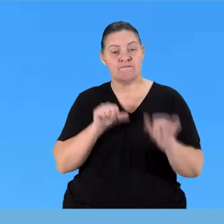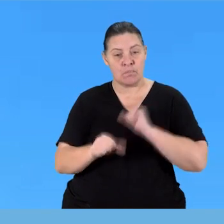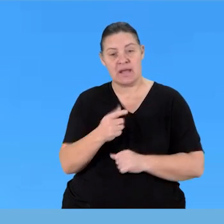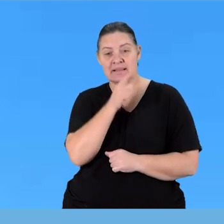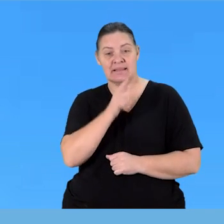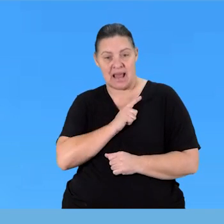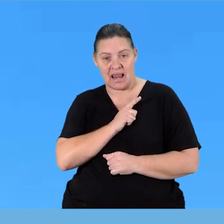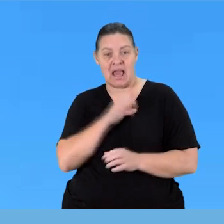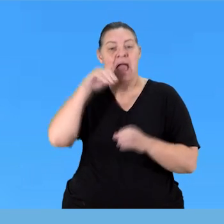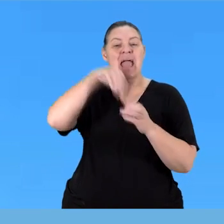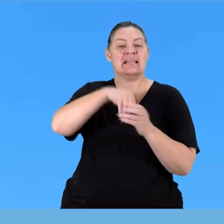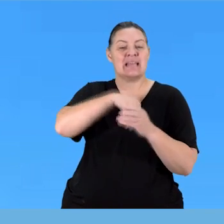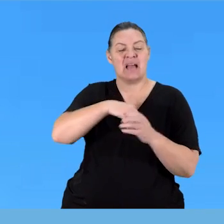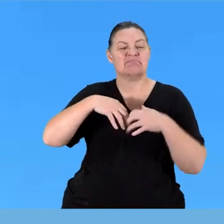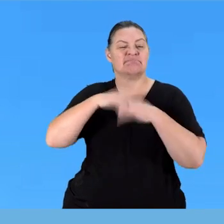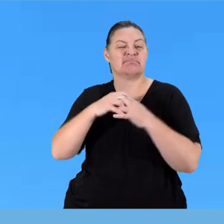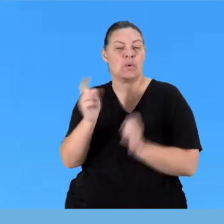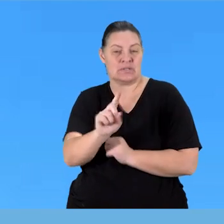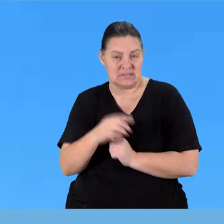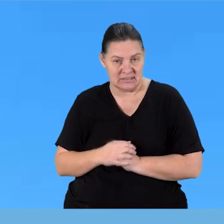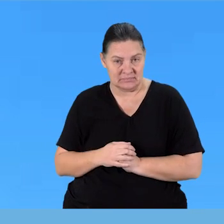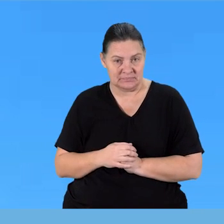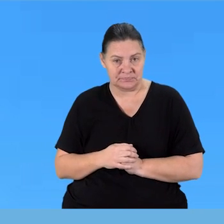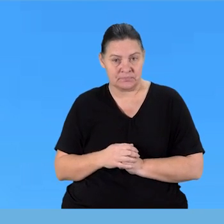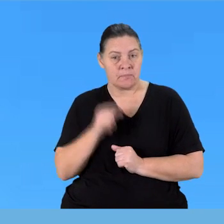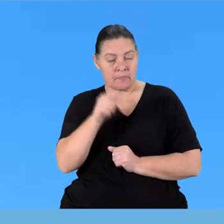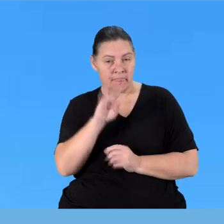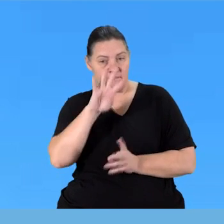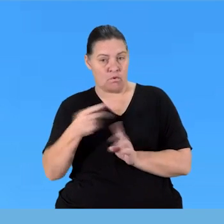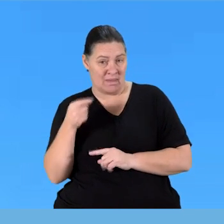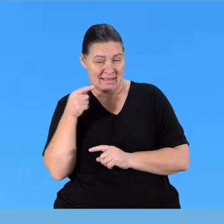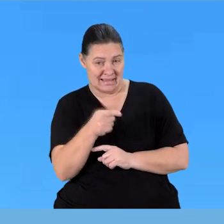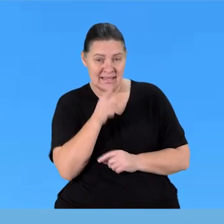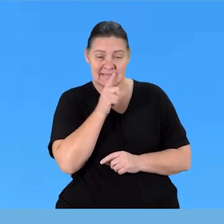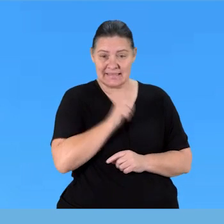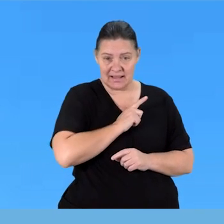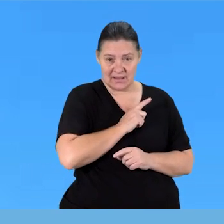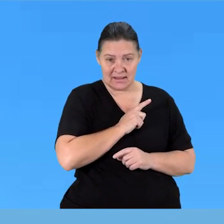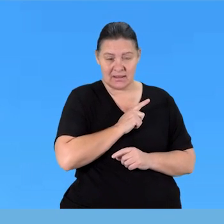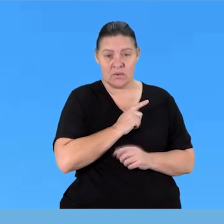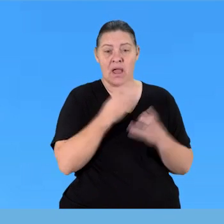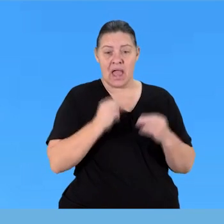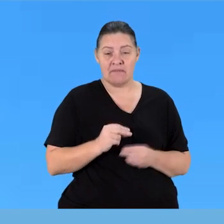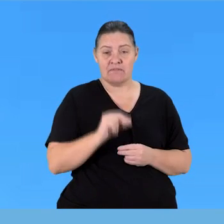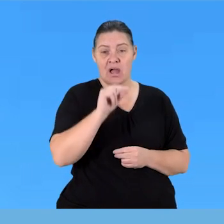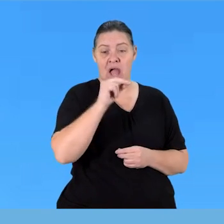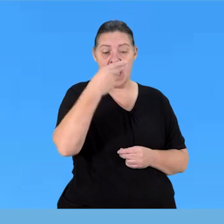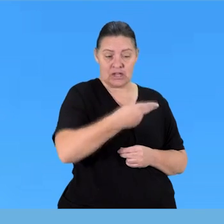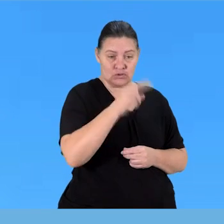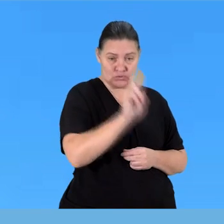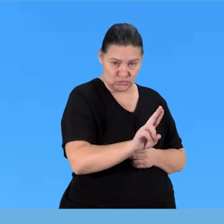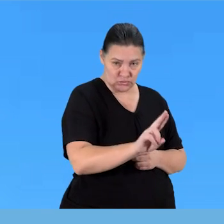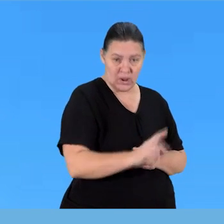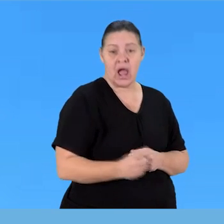in a formula tells us what elements make up the substance. So this particular formula here tells us that we have 2